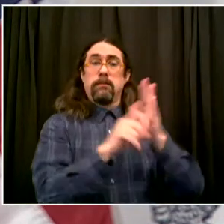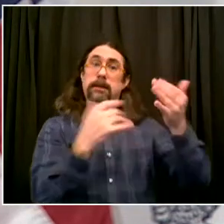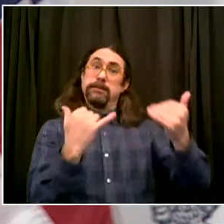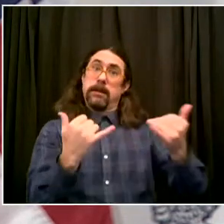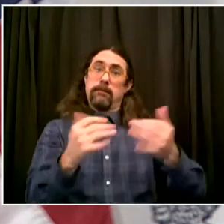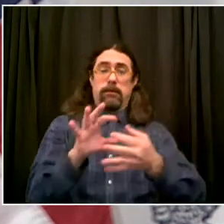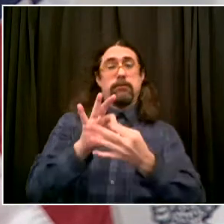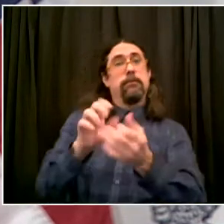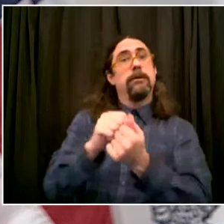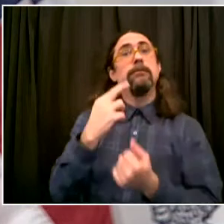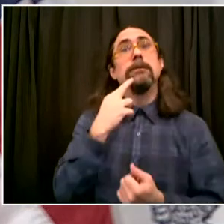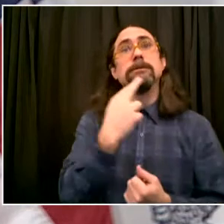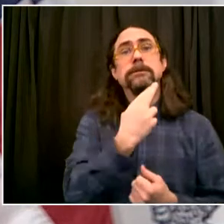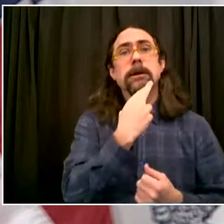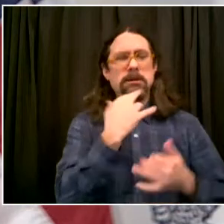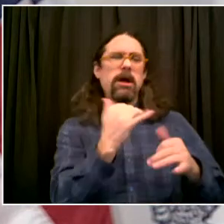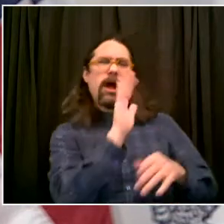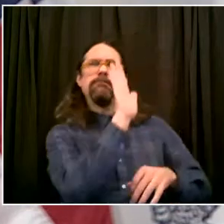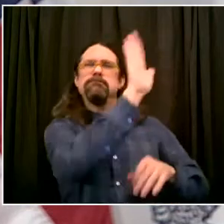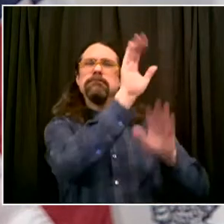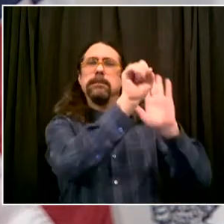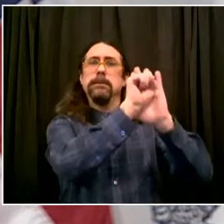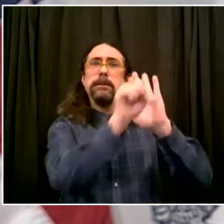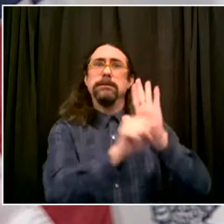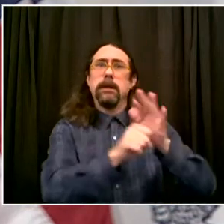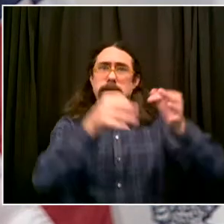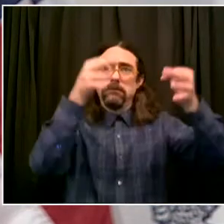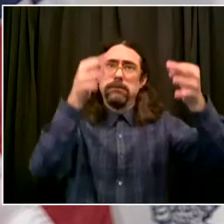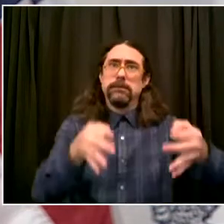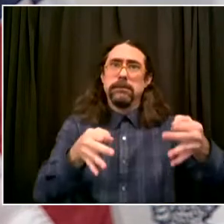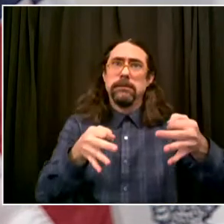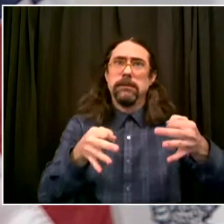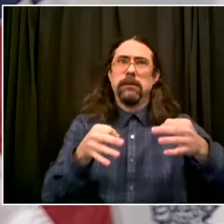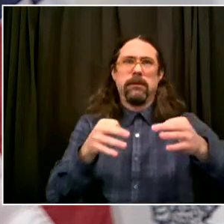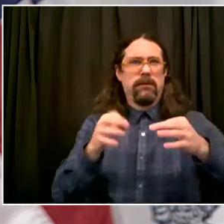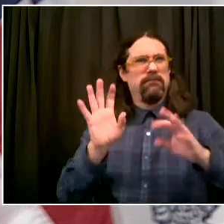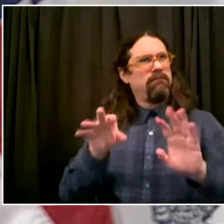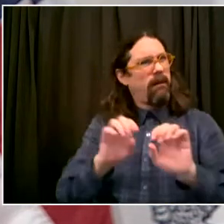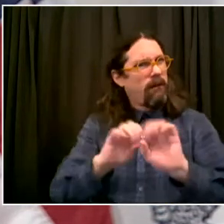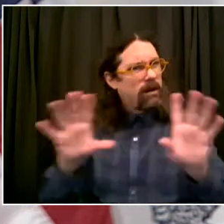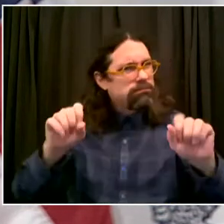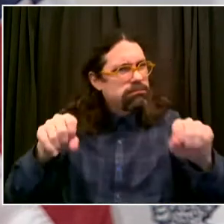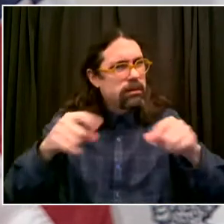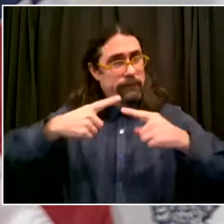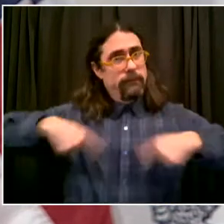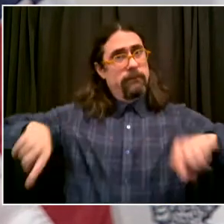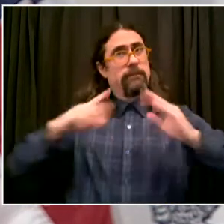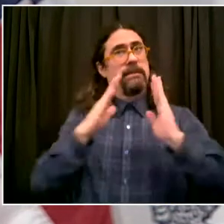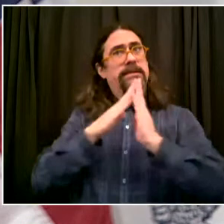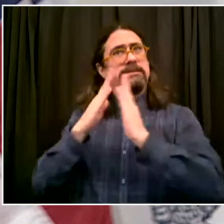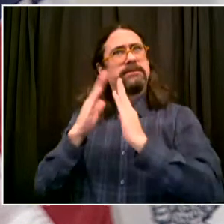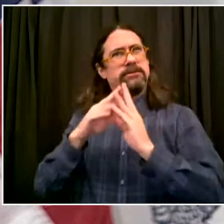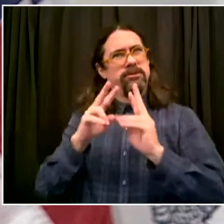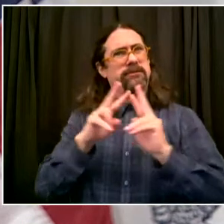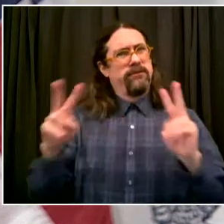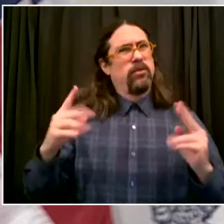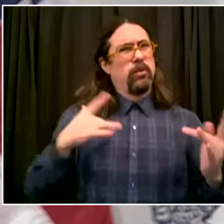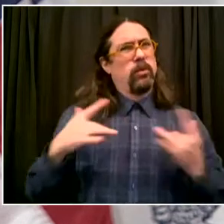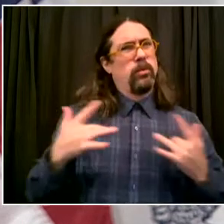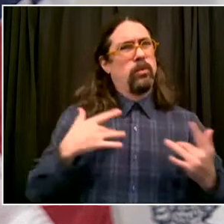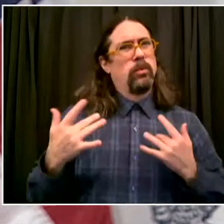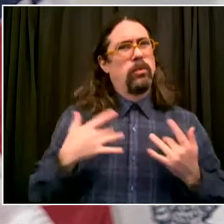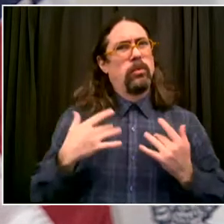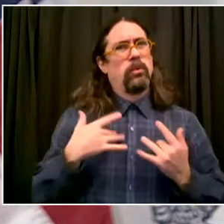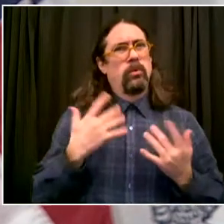about the variant, the new variants, I should say, plural, and what that could mean. And we're going